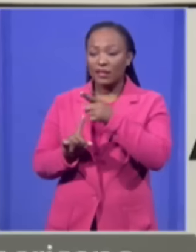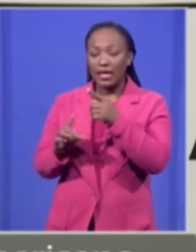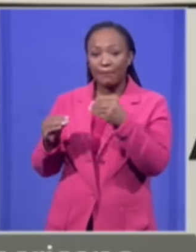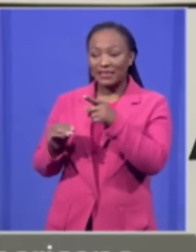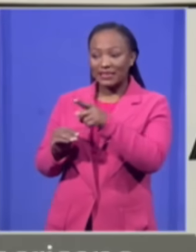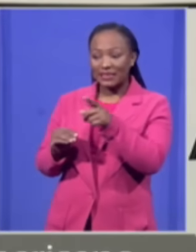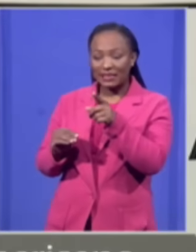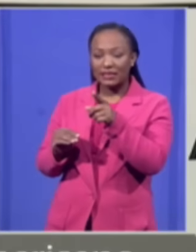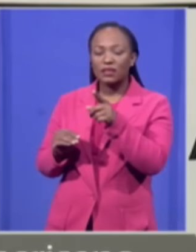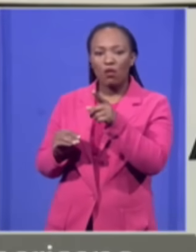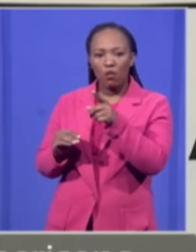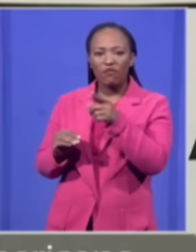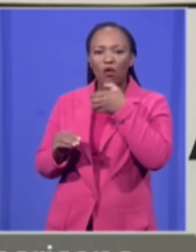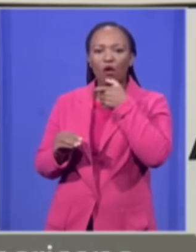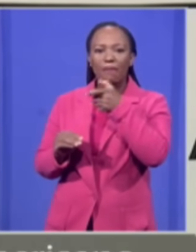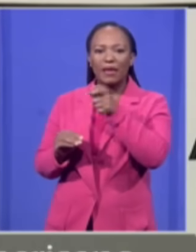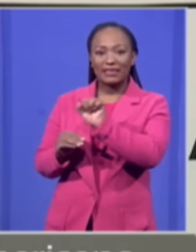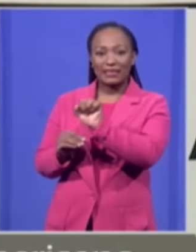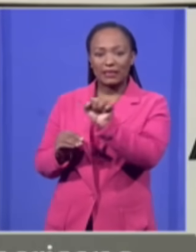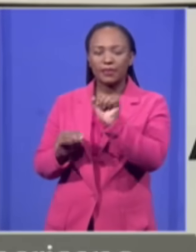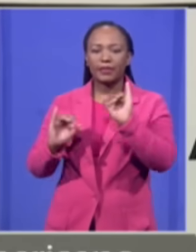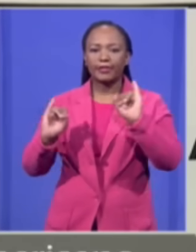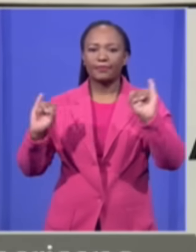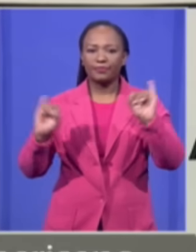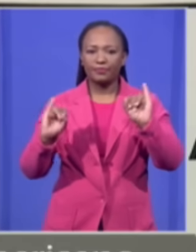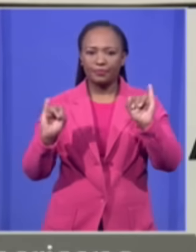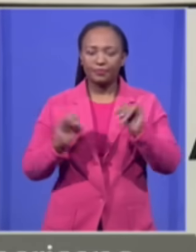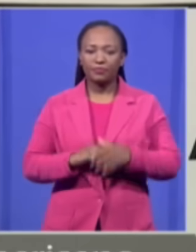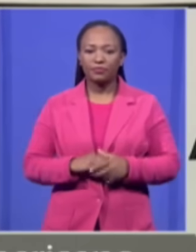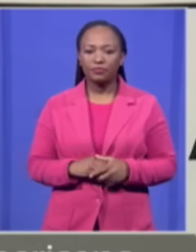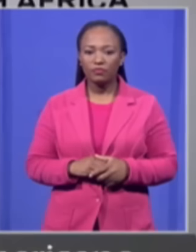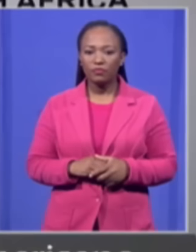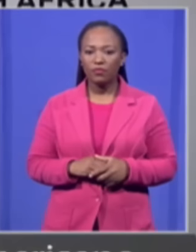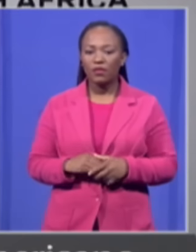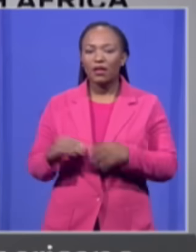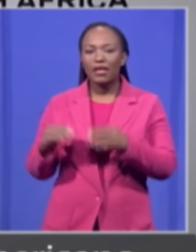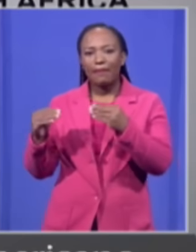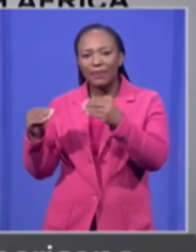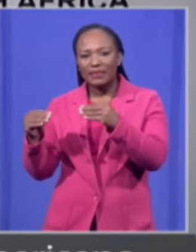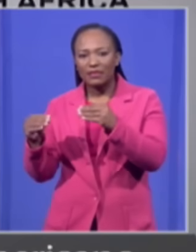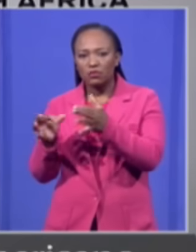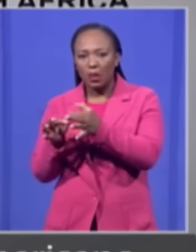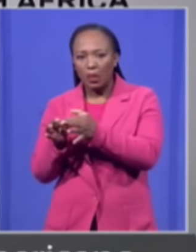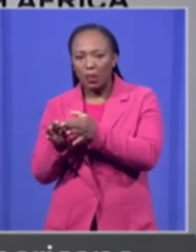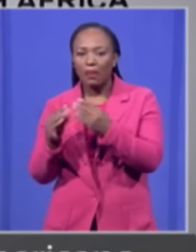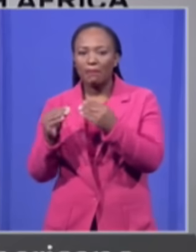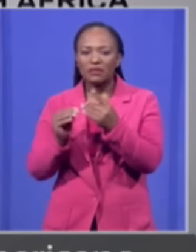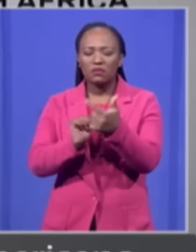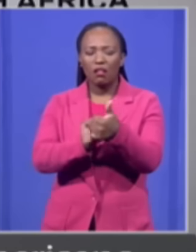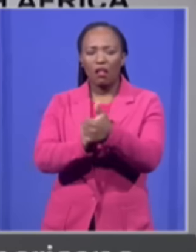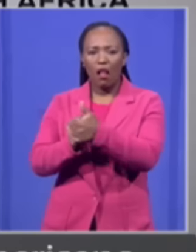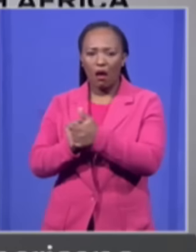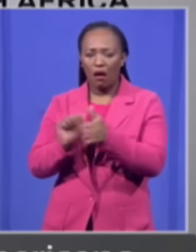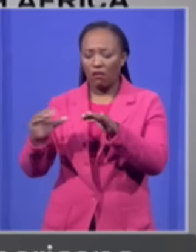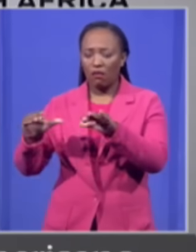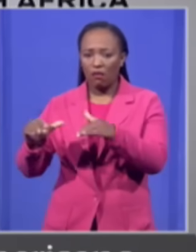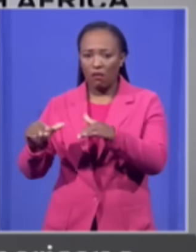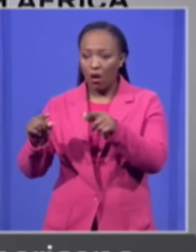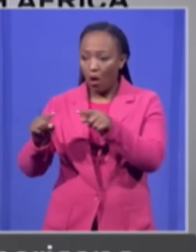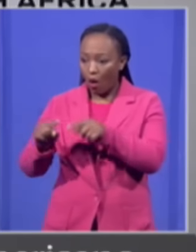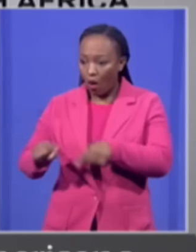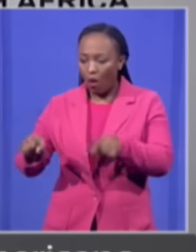potlana di tsewa tsia. We're calling upon all entrepreneurs in the cooperatives as small, medium enterprises. They must come